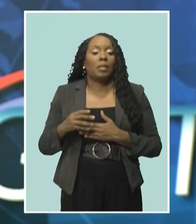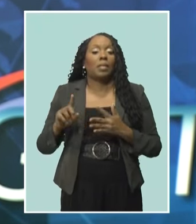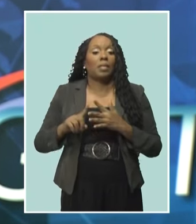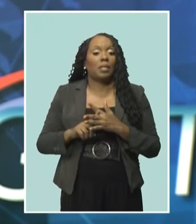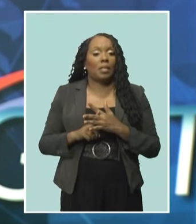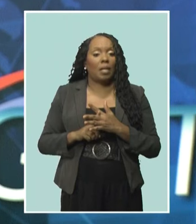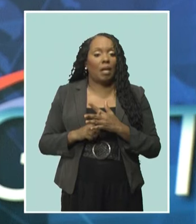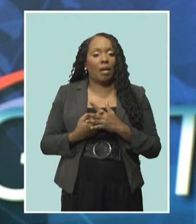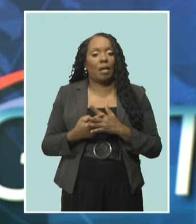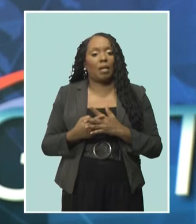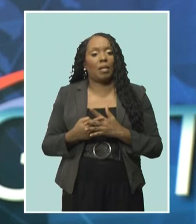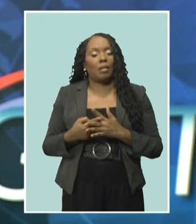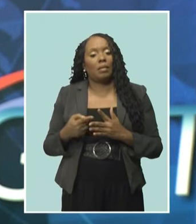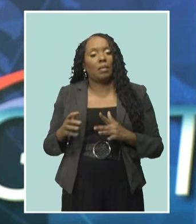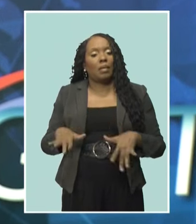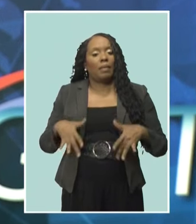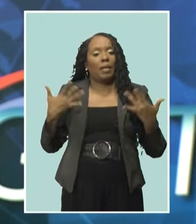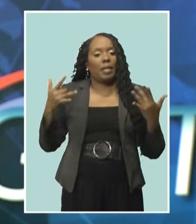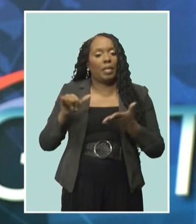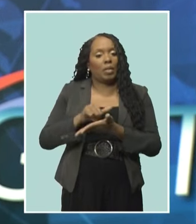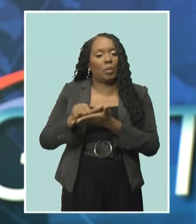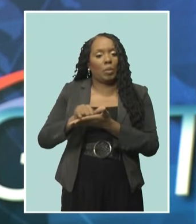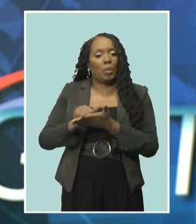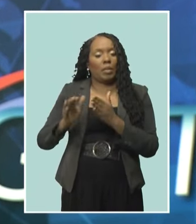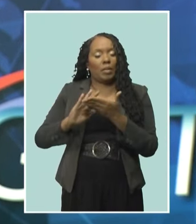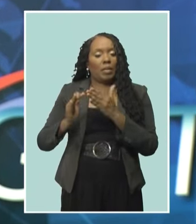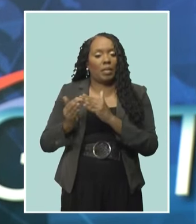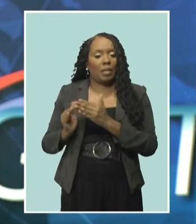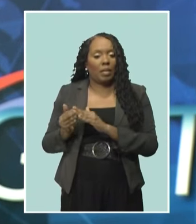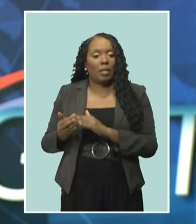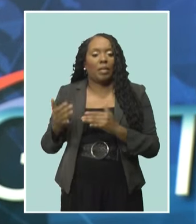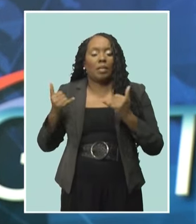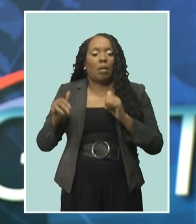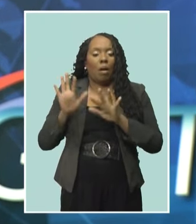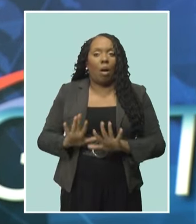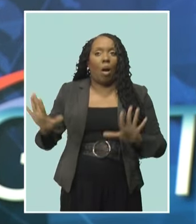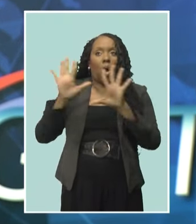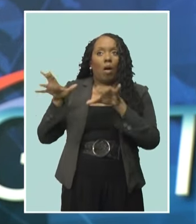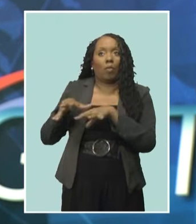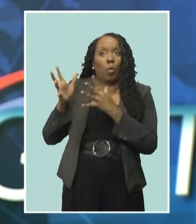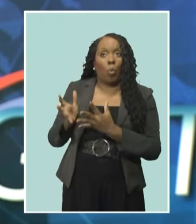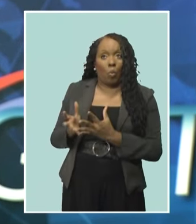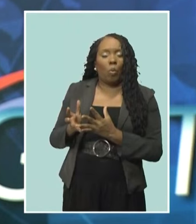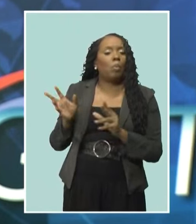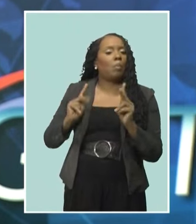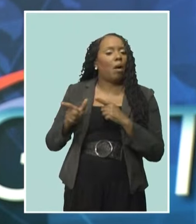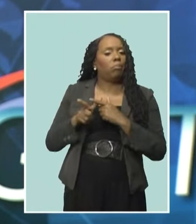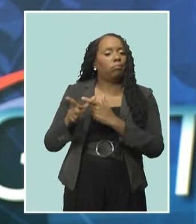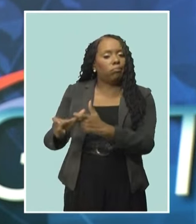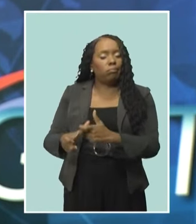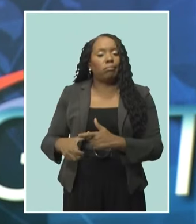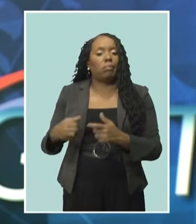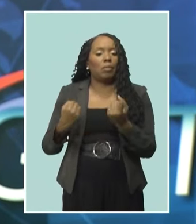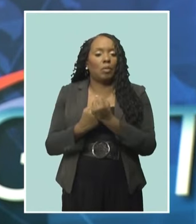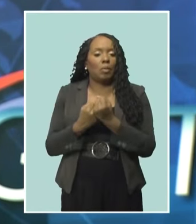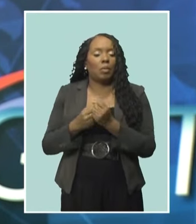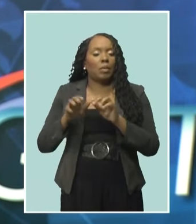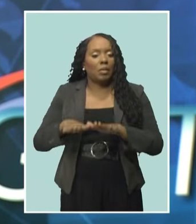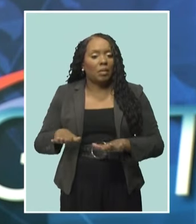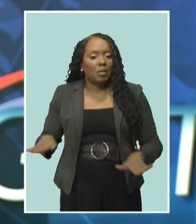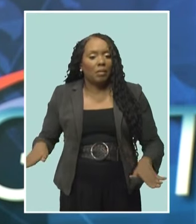with an inaugural event in New York City. It is now a compelling series of global charitable races supporting children's